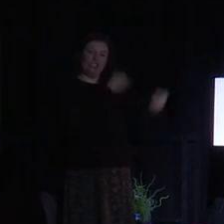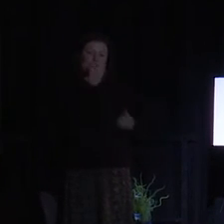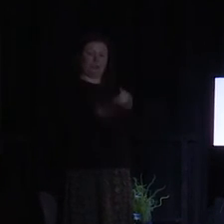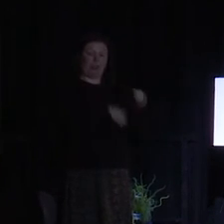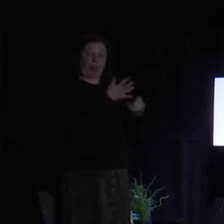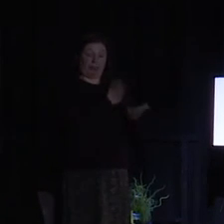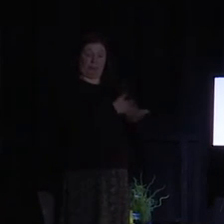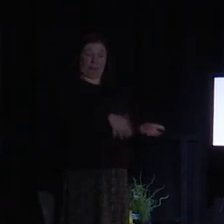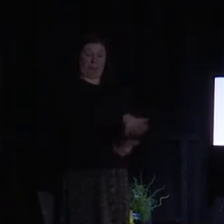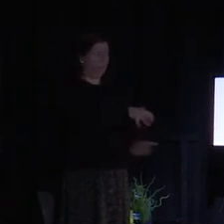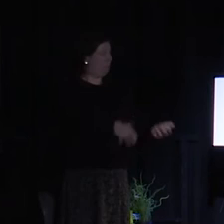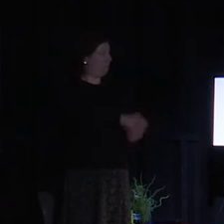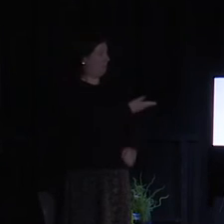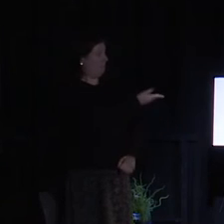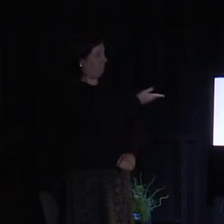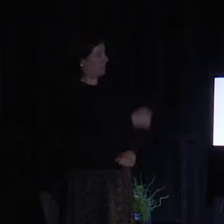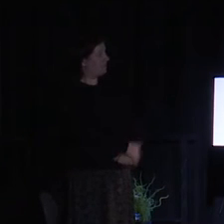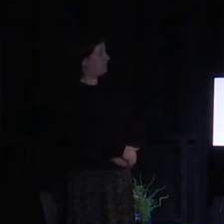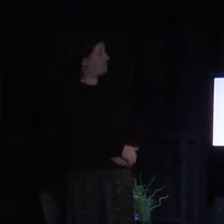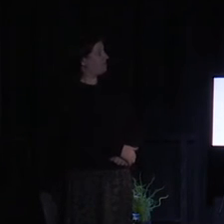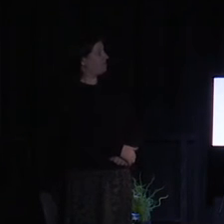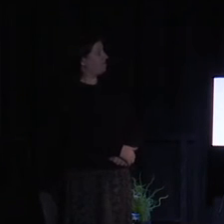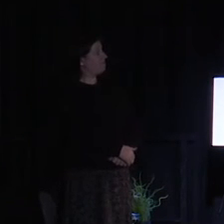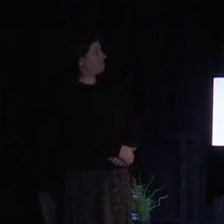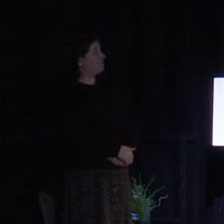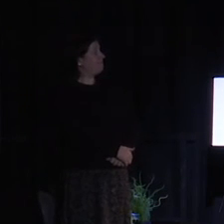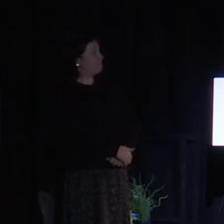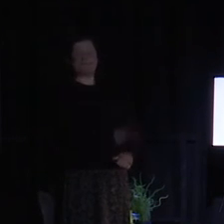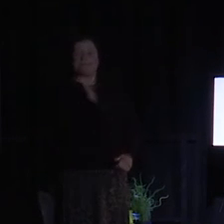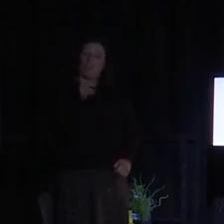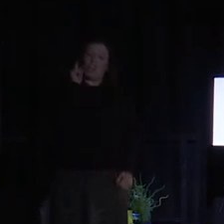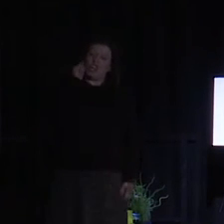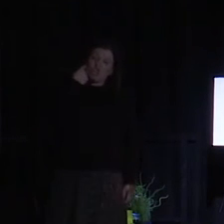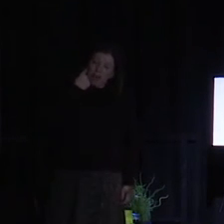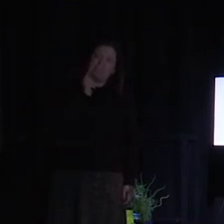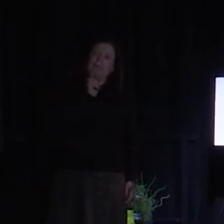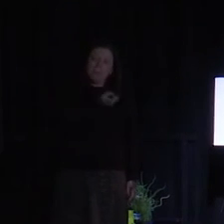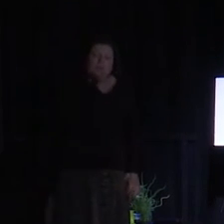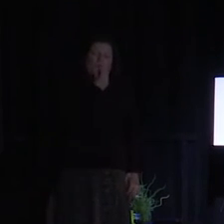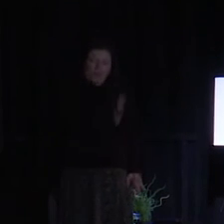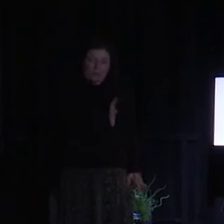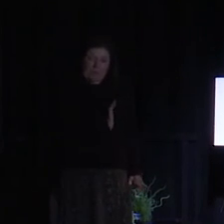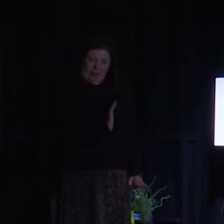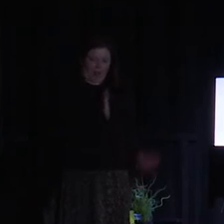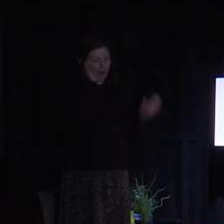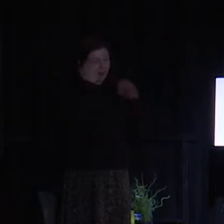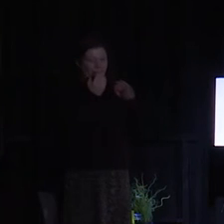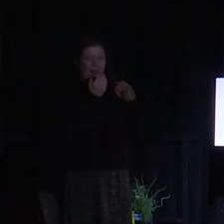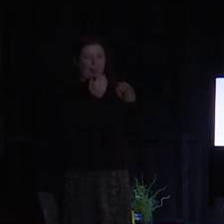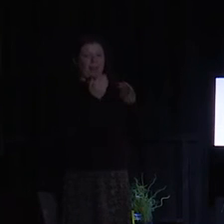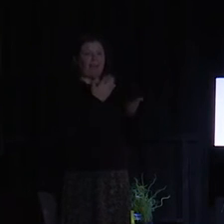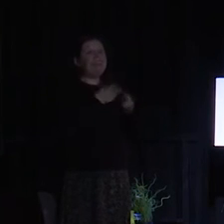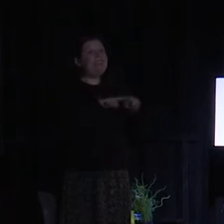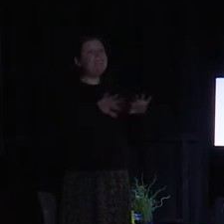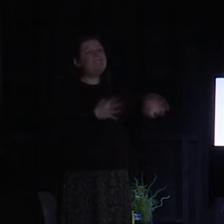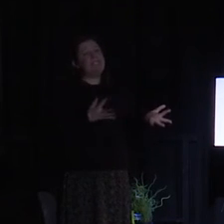absolute chaos. Sort of very religious. It was crazy and wonderful and insane, and the world would be a